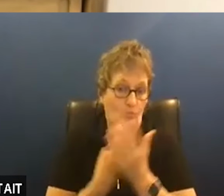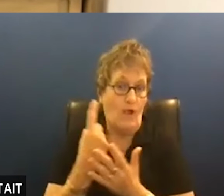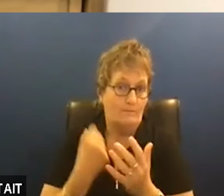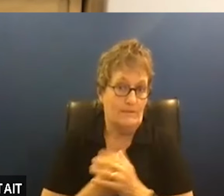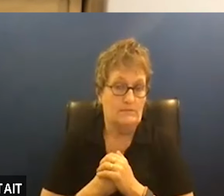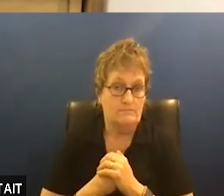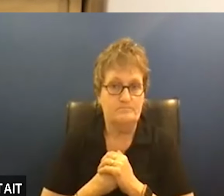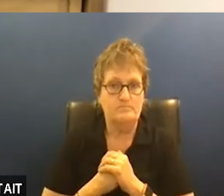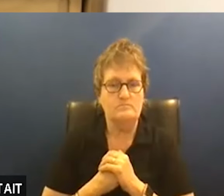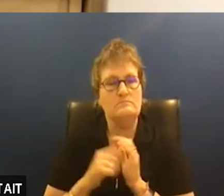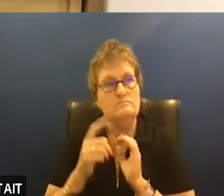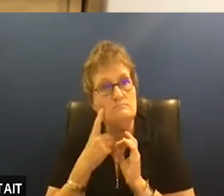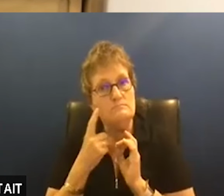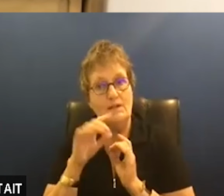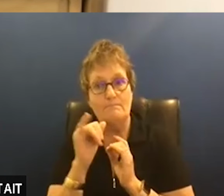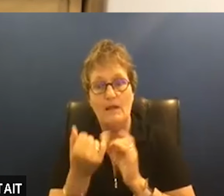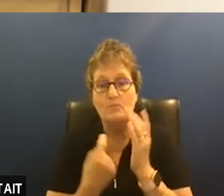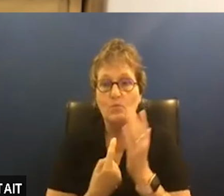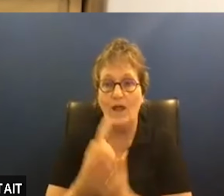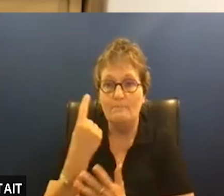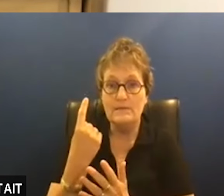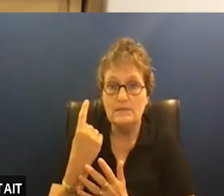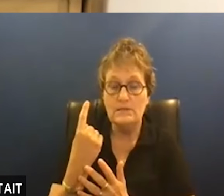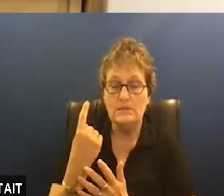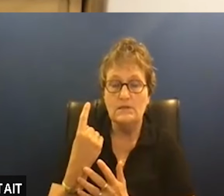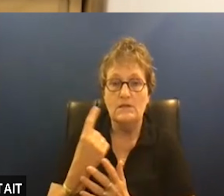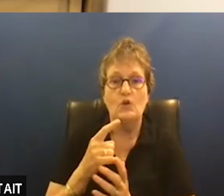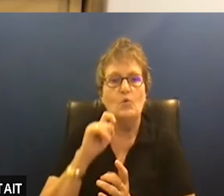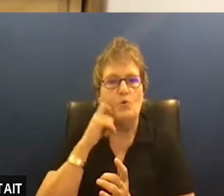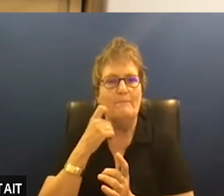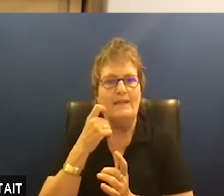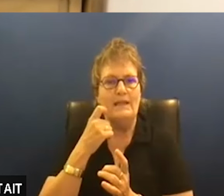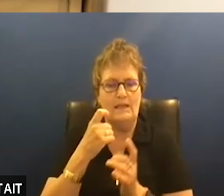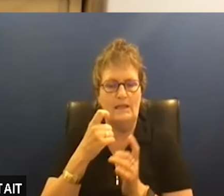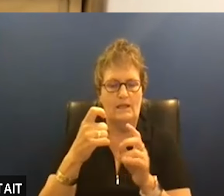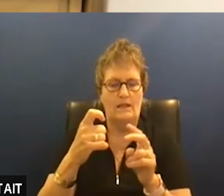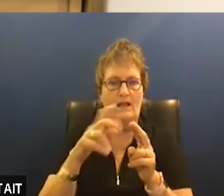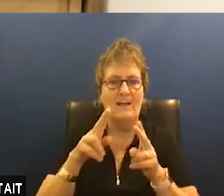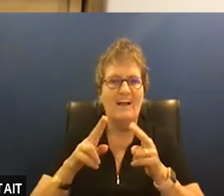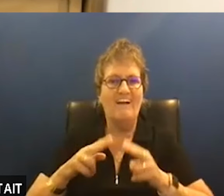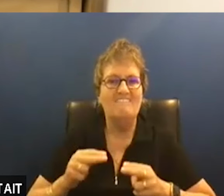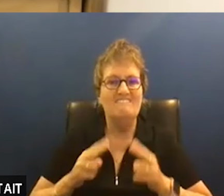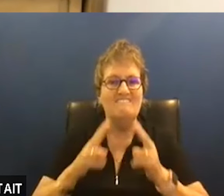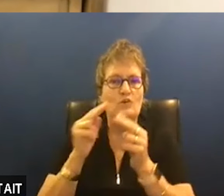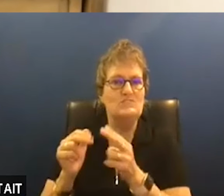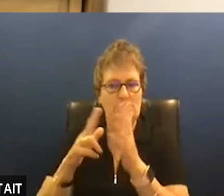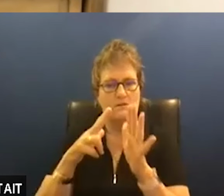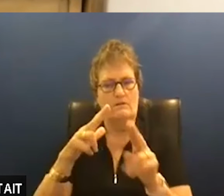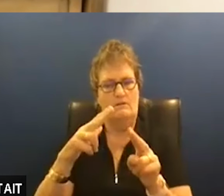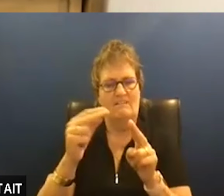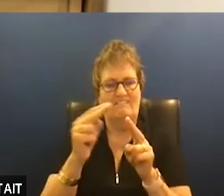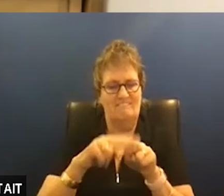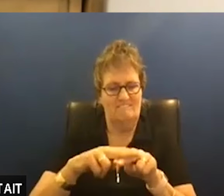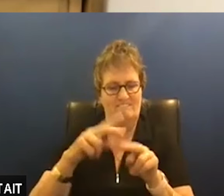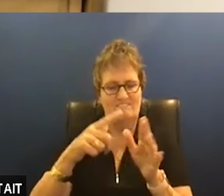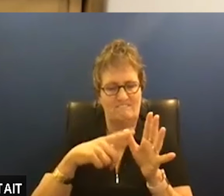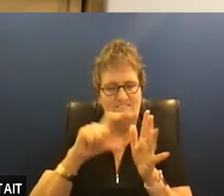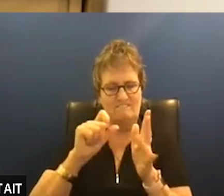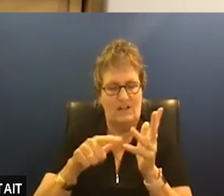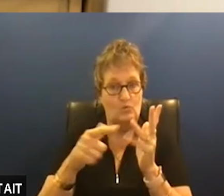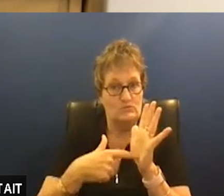What I think may happen there, though, is it will be a faculty by faculty discussion. So Kensington